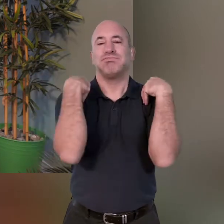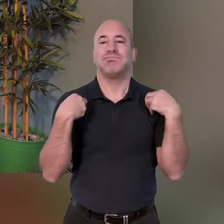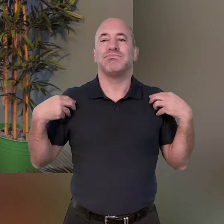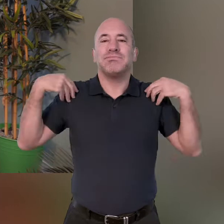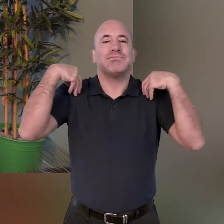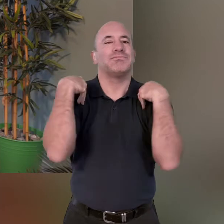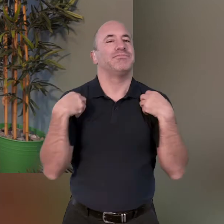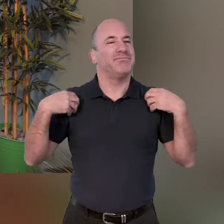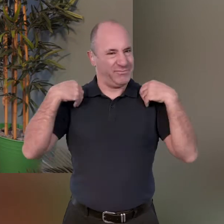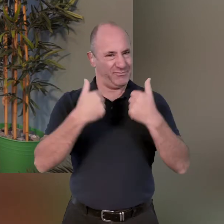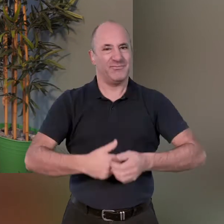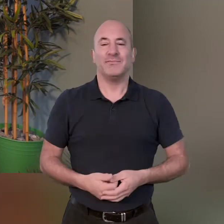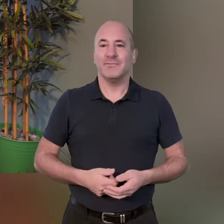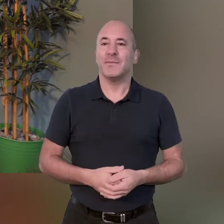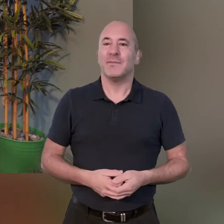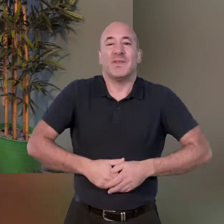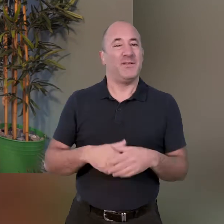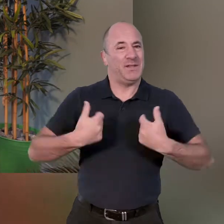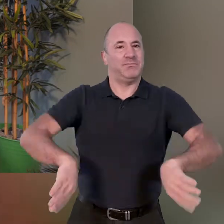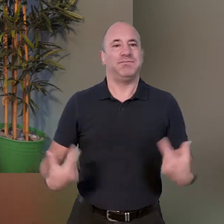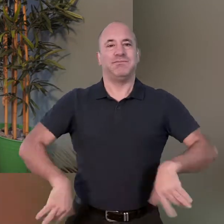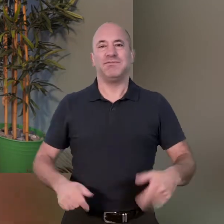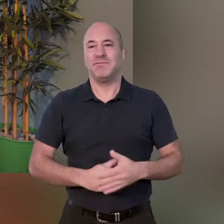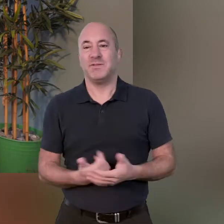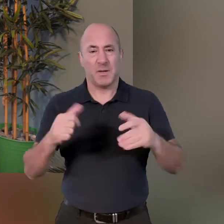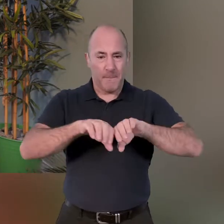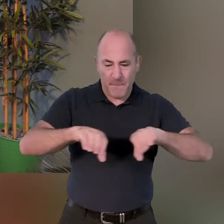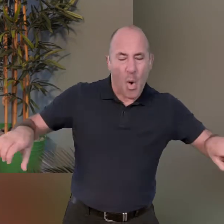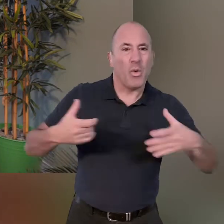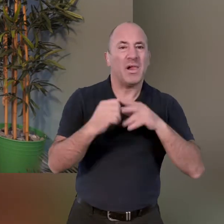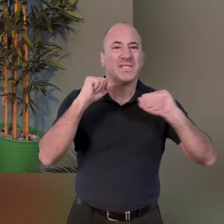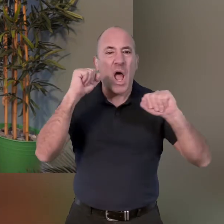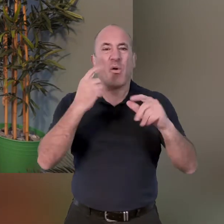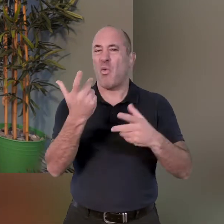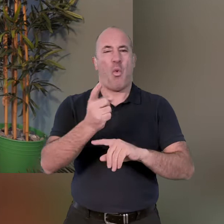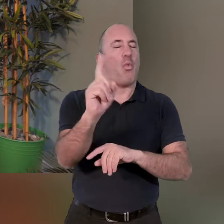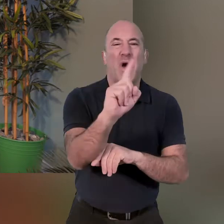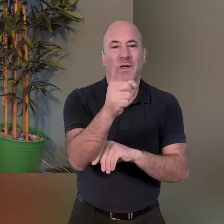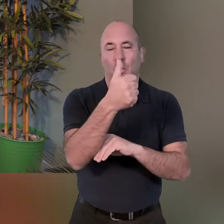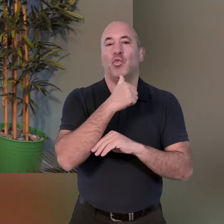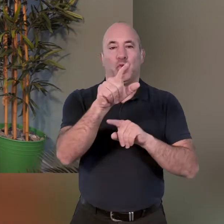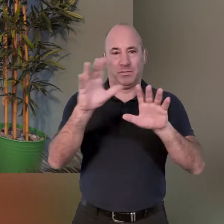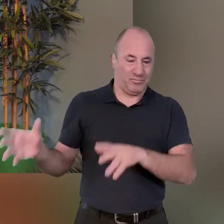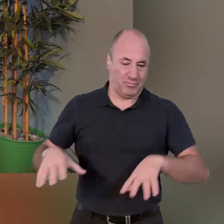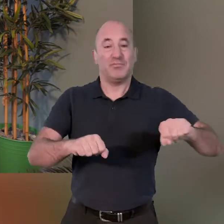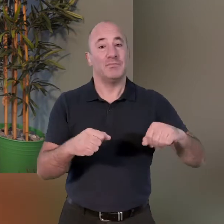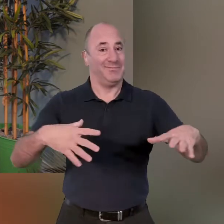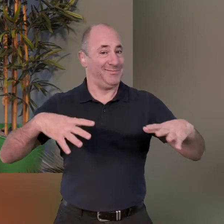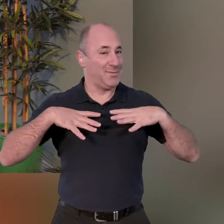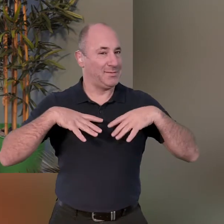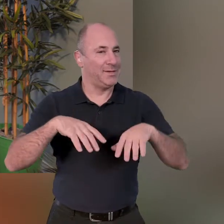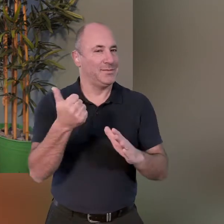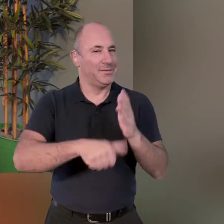nice circles. Excellent work. Okay, give that a little bit of a shake out. Grab your poles or towels or